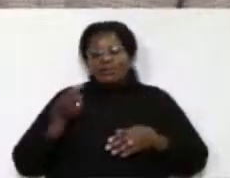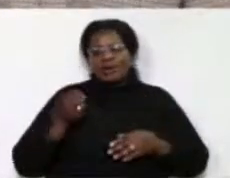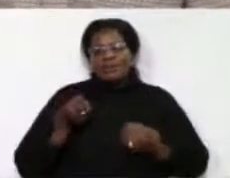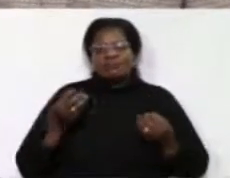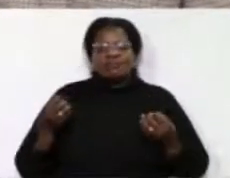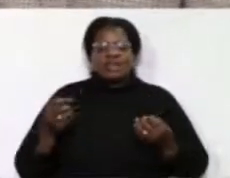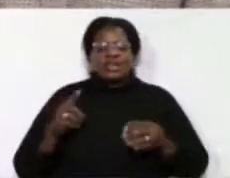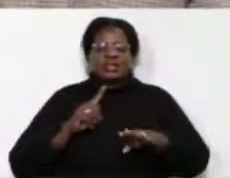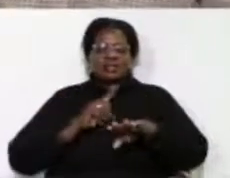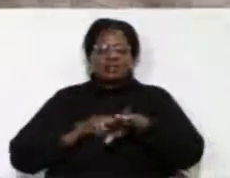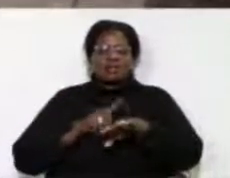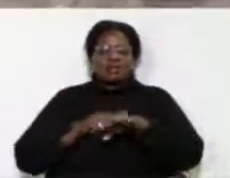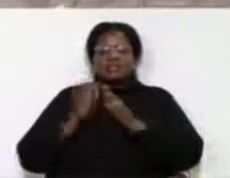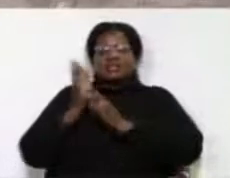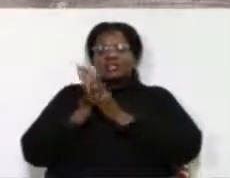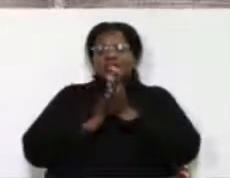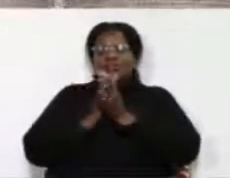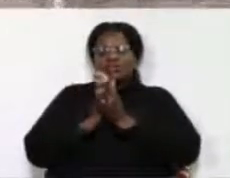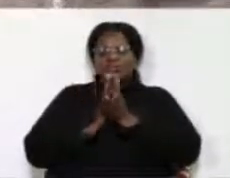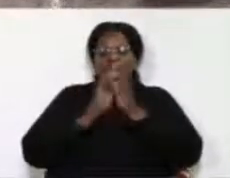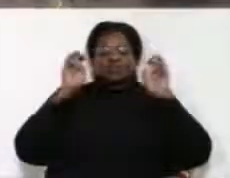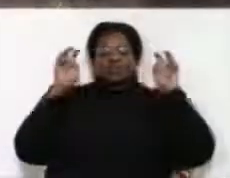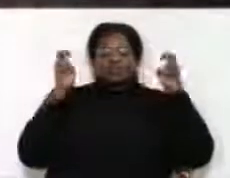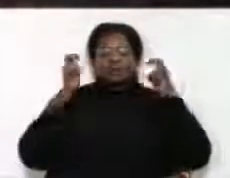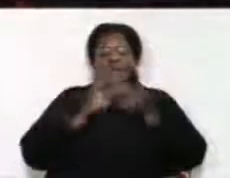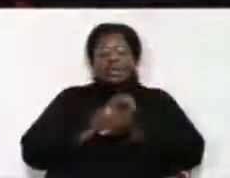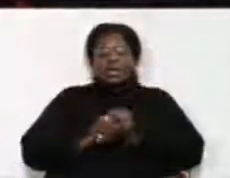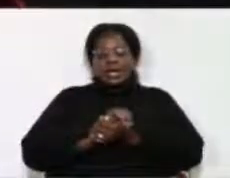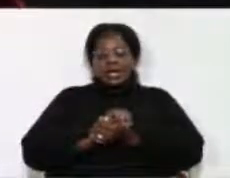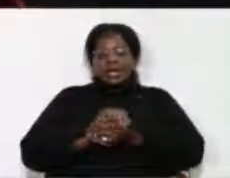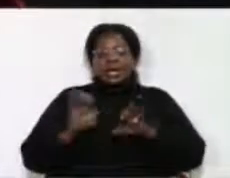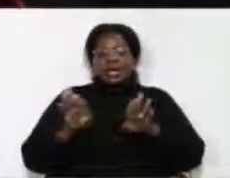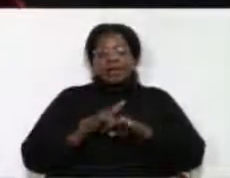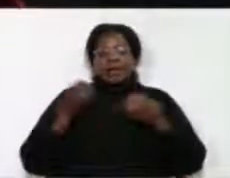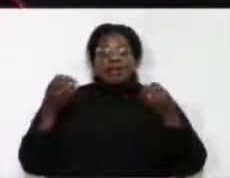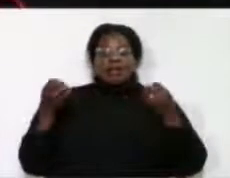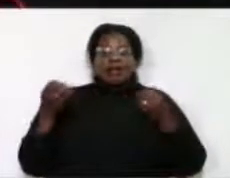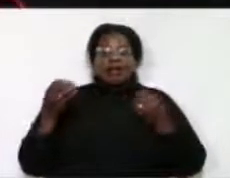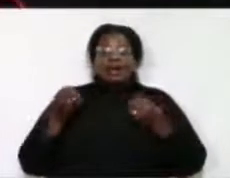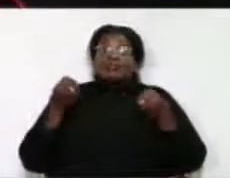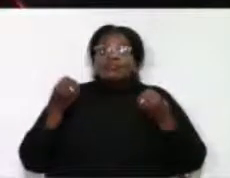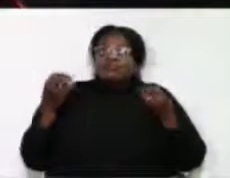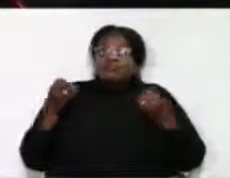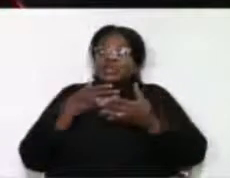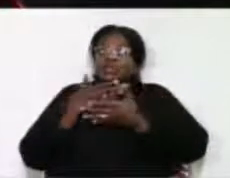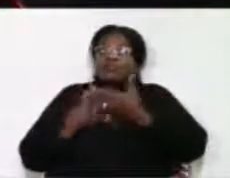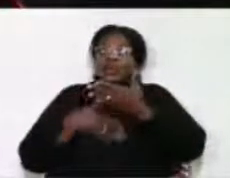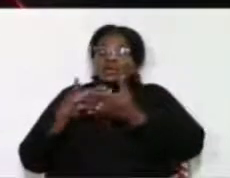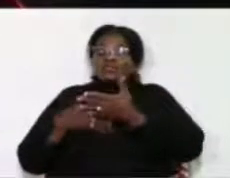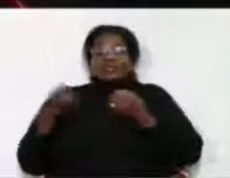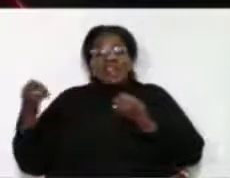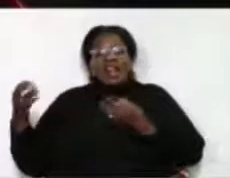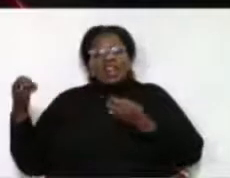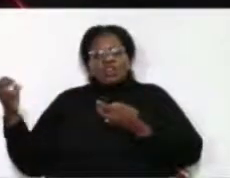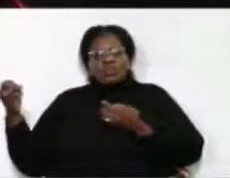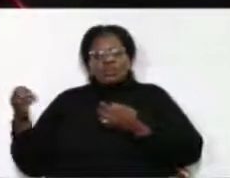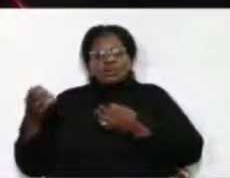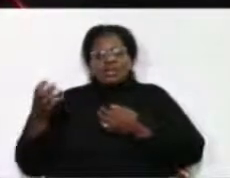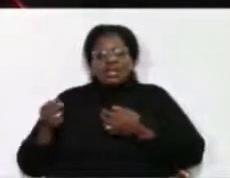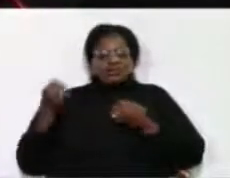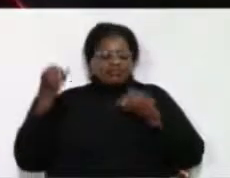this interesting I did so much work show. this afternoon too. There's more pages. Unfortunately, time is up, and